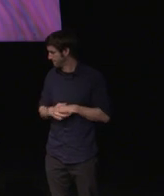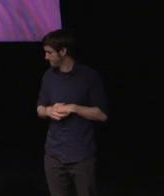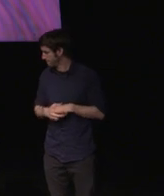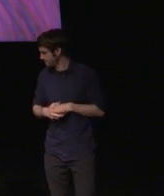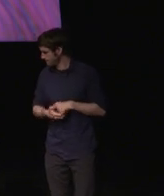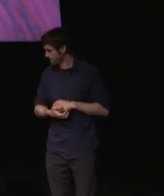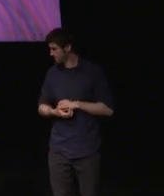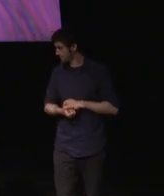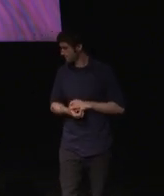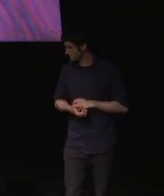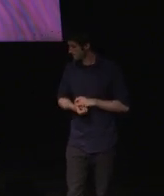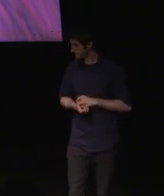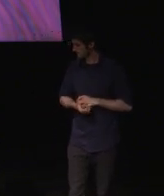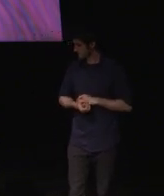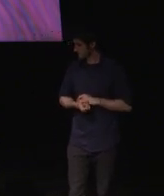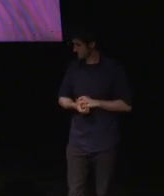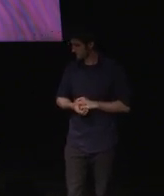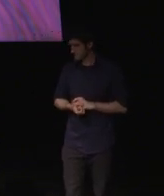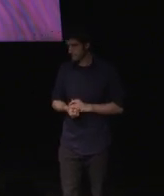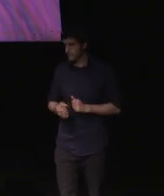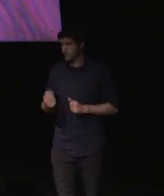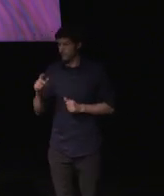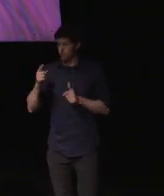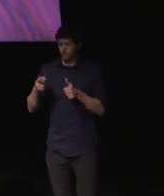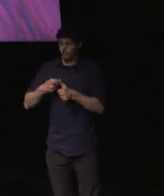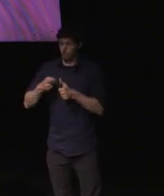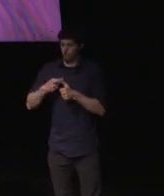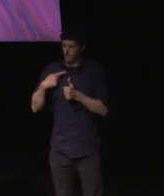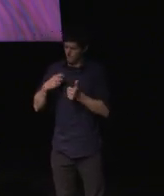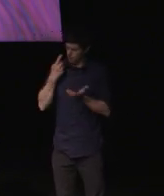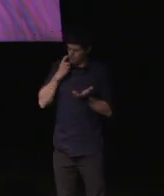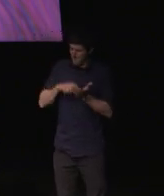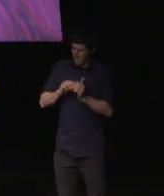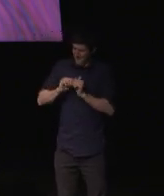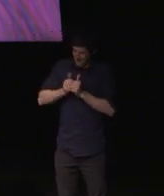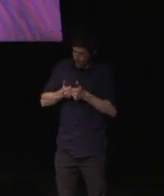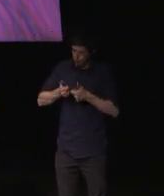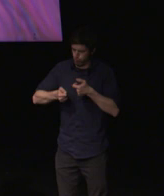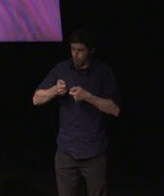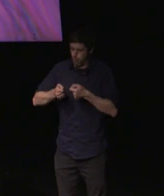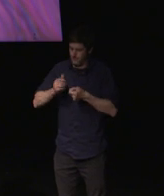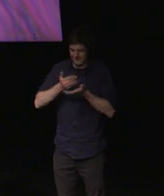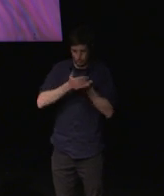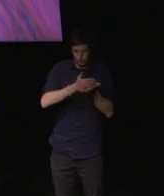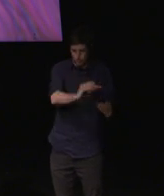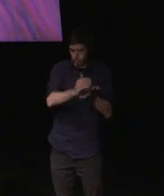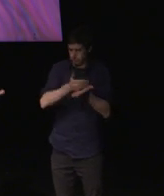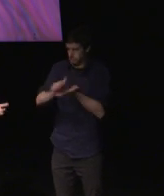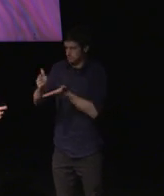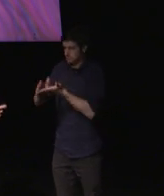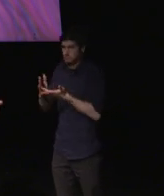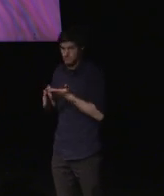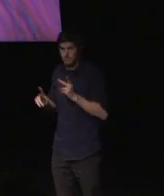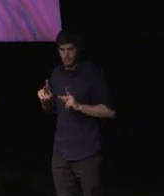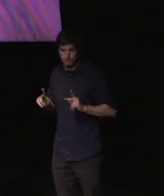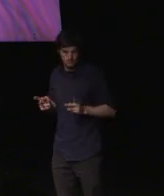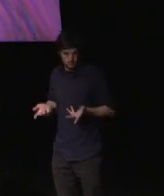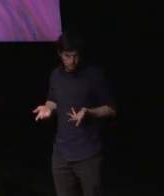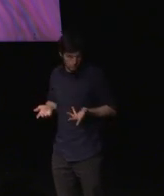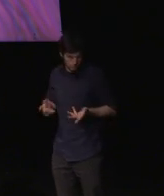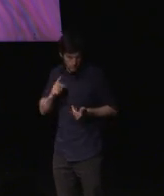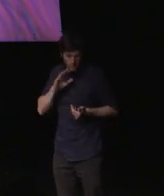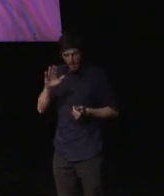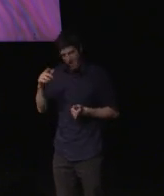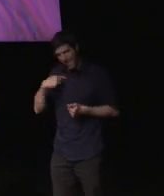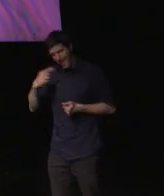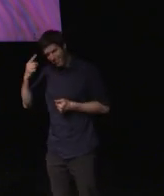place of recognizing how controllers excluded people. I think we make the greatest controllers in the world, but when